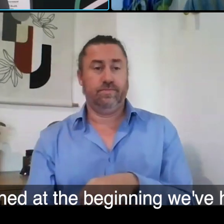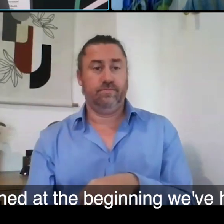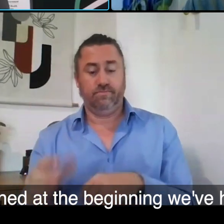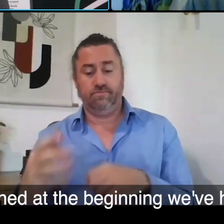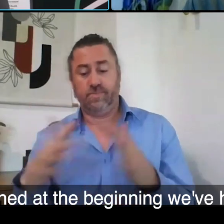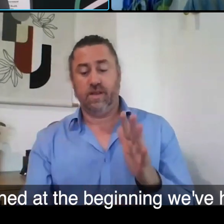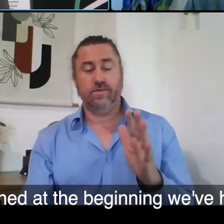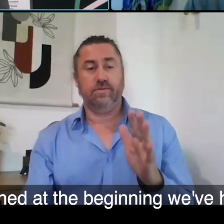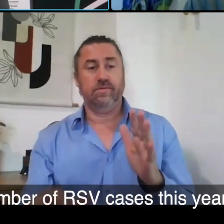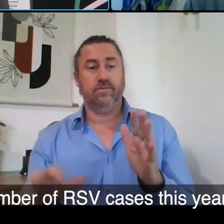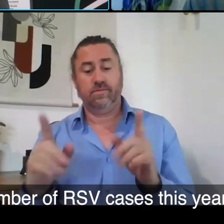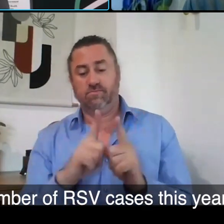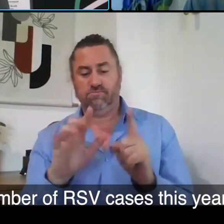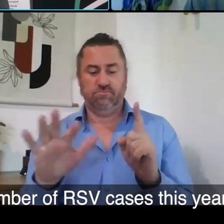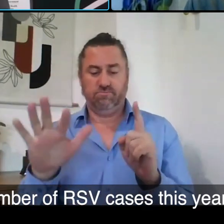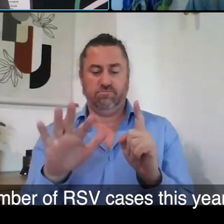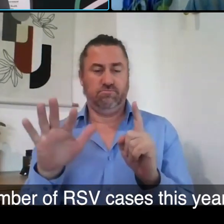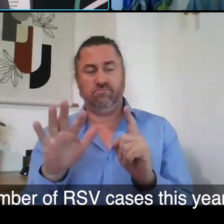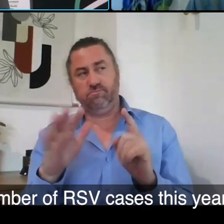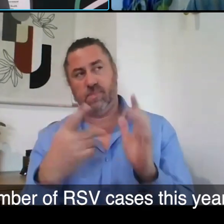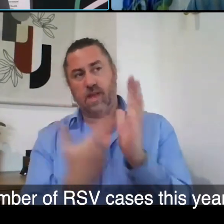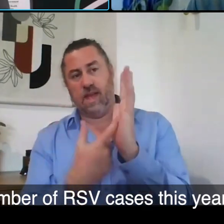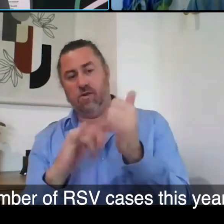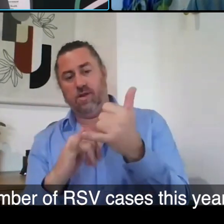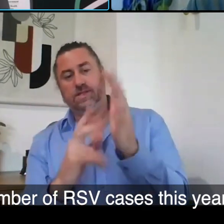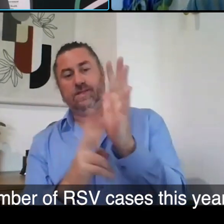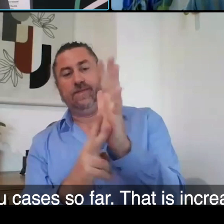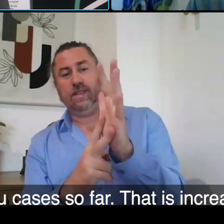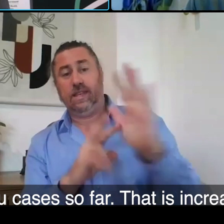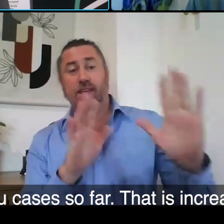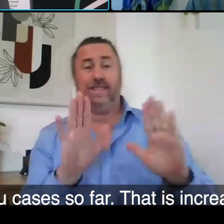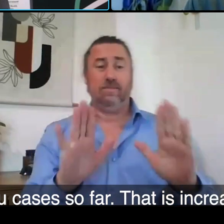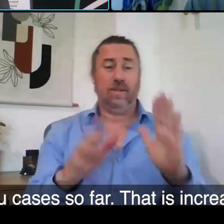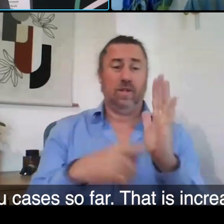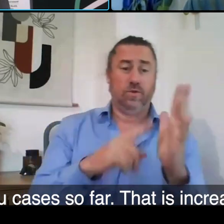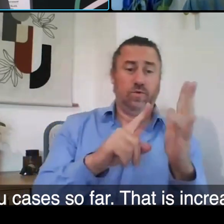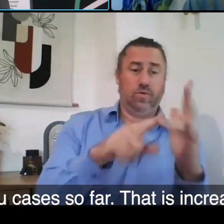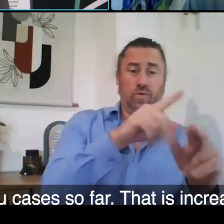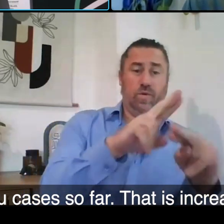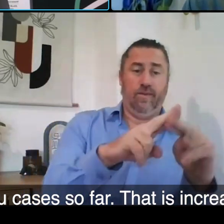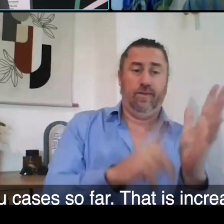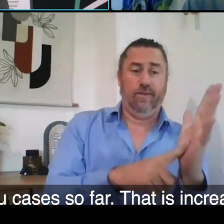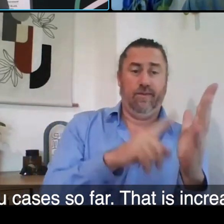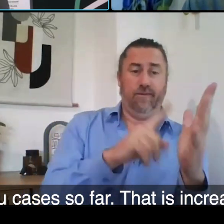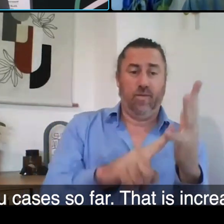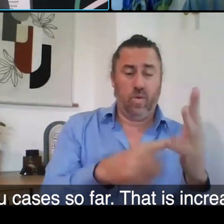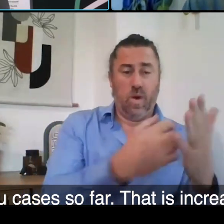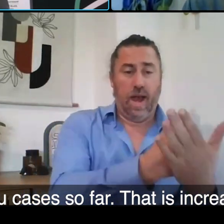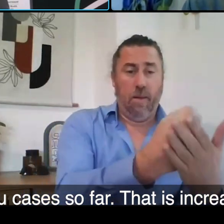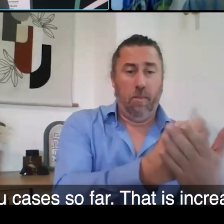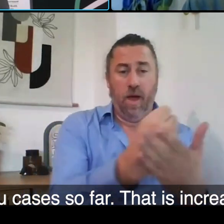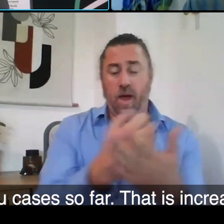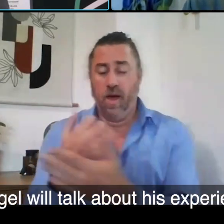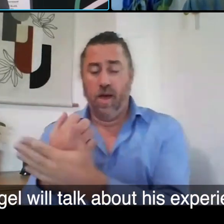had roughly the same number of RSV cases this year as we have had flu cases so far. That